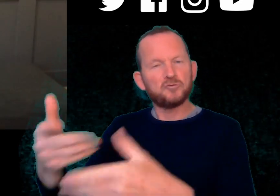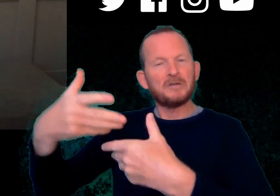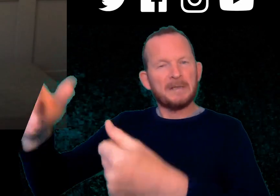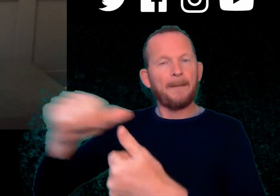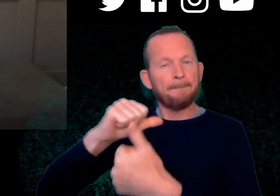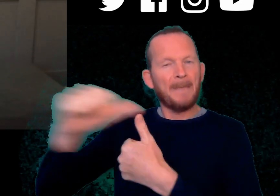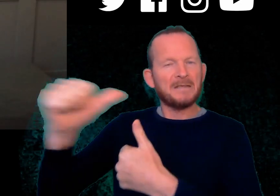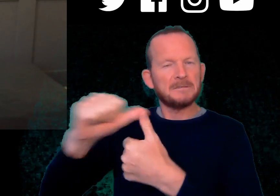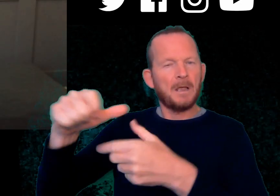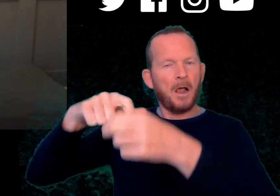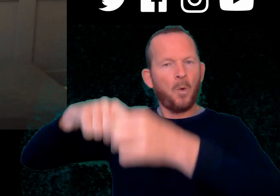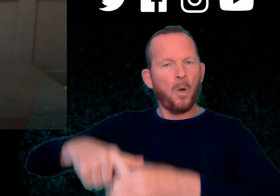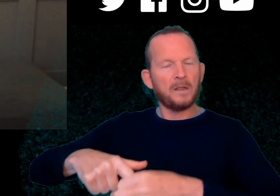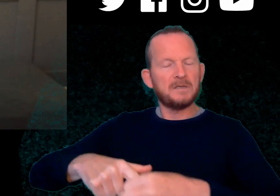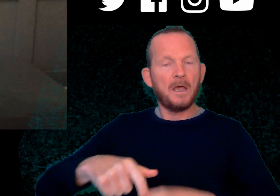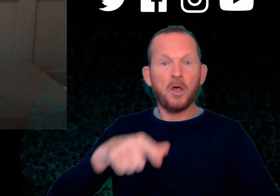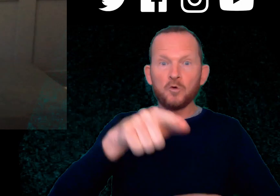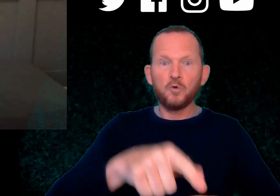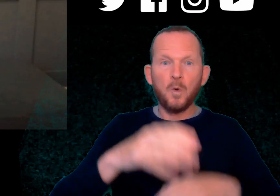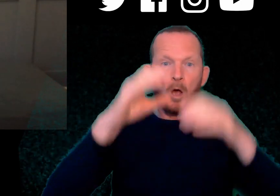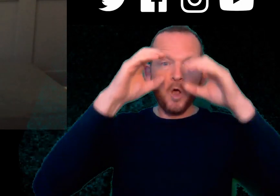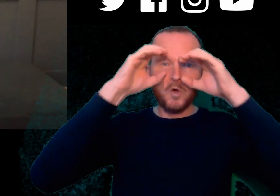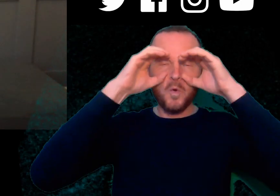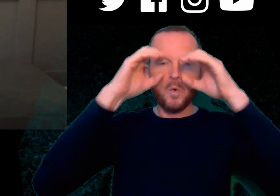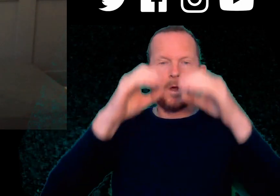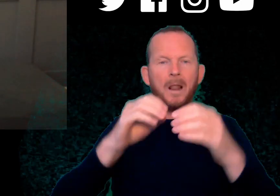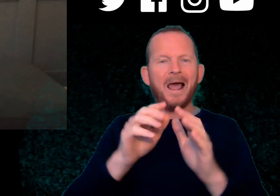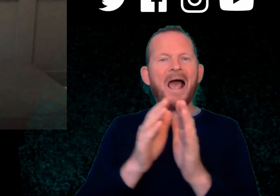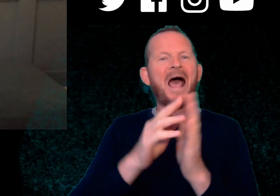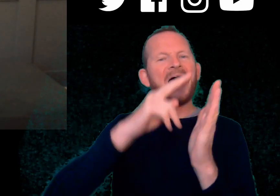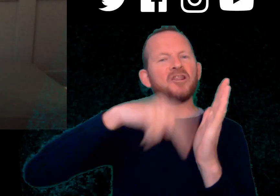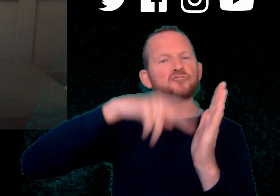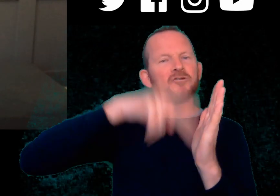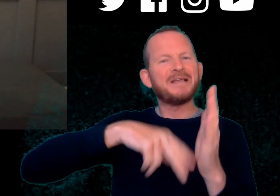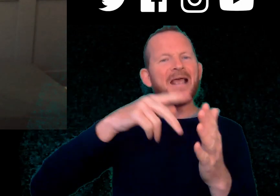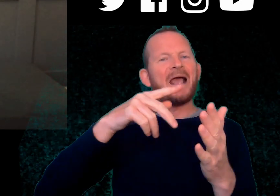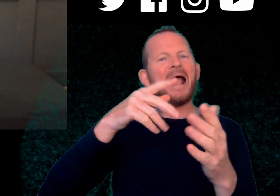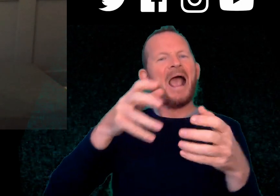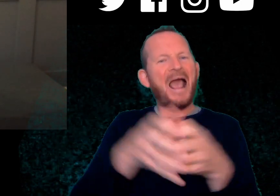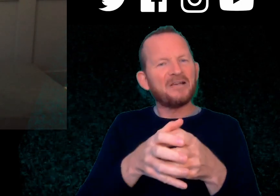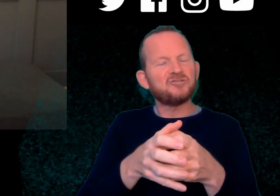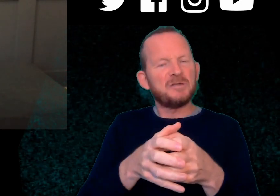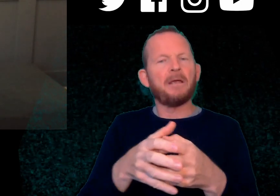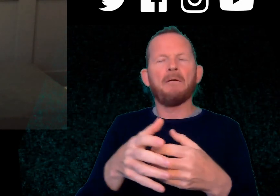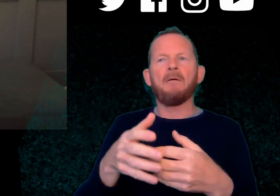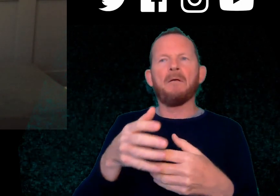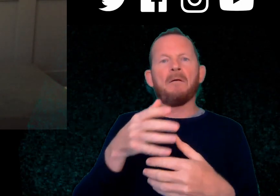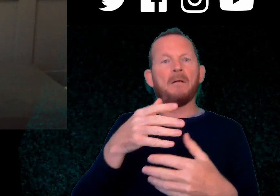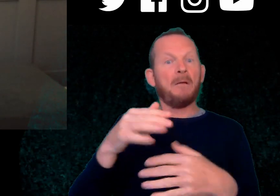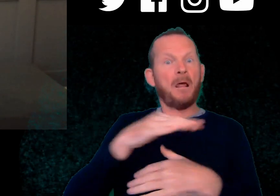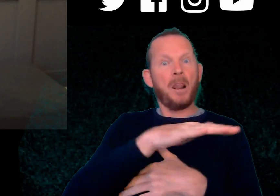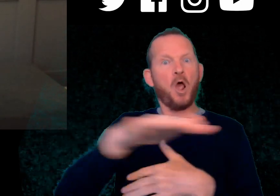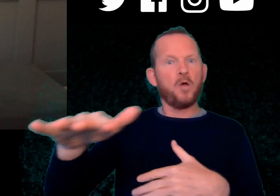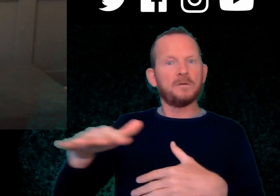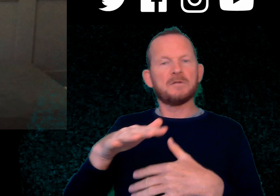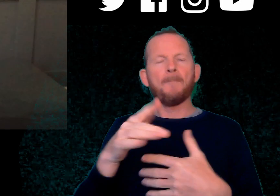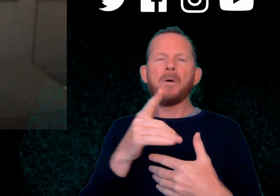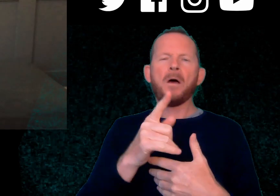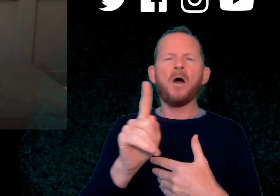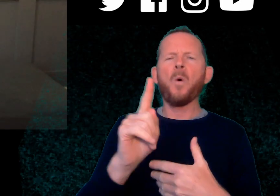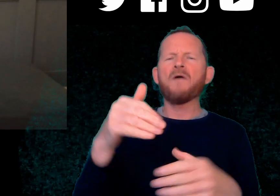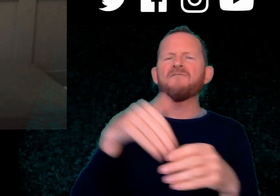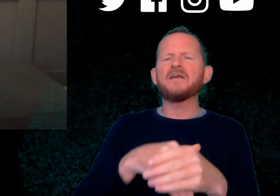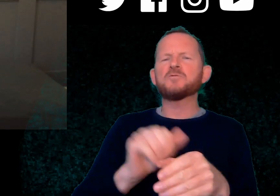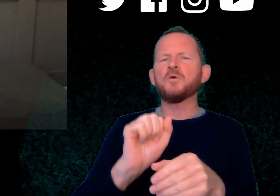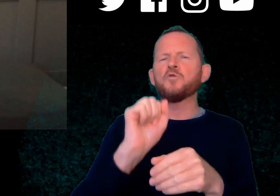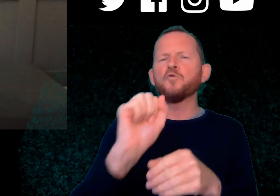do you go about getting a literary agent? Well, if you Google literary agencies, there's loads out there, so it's best off trying to find one that fits with your